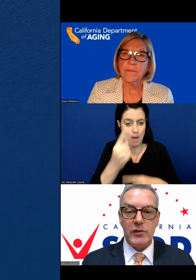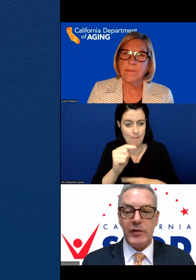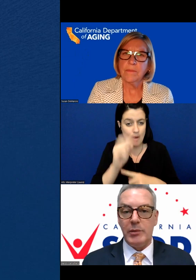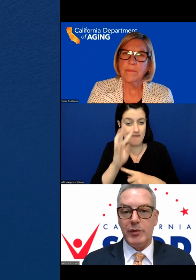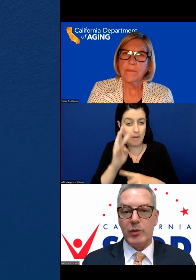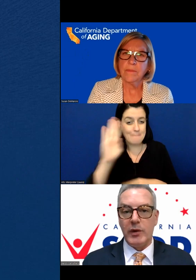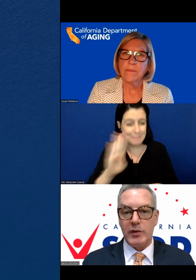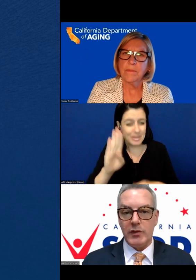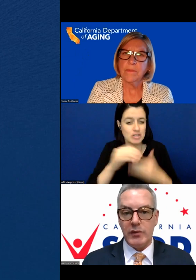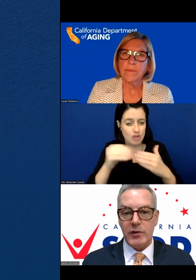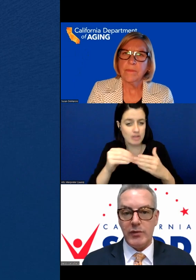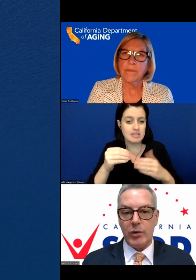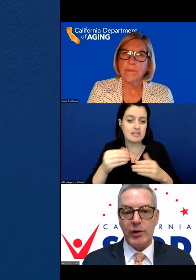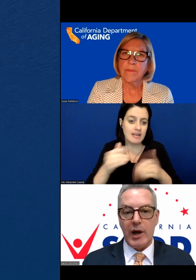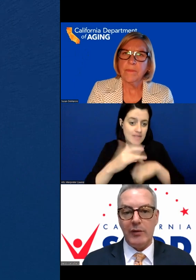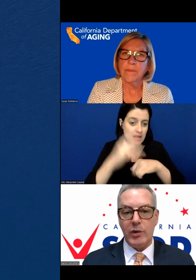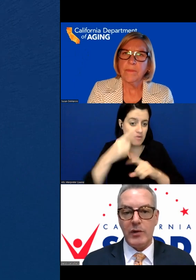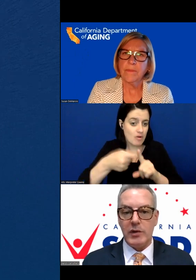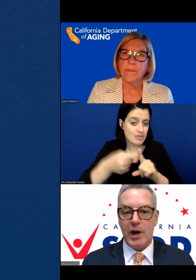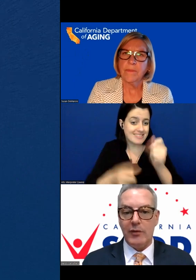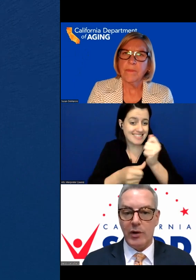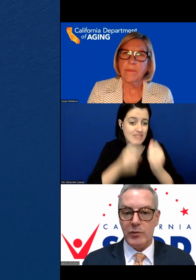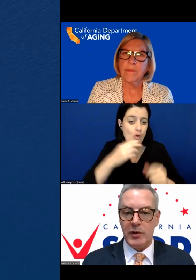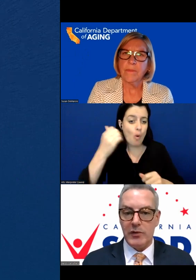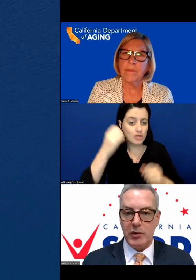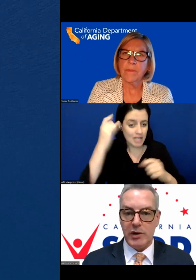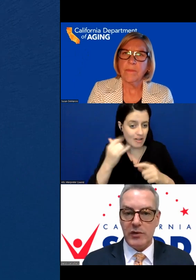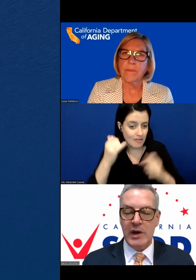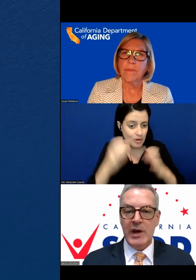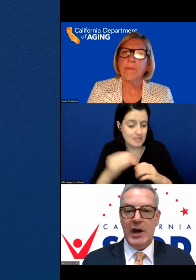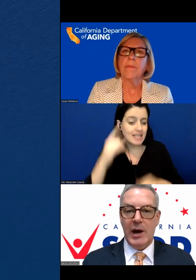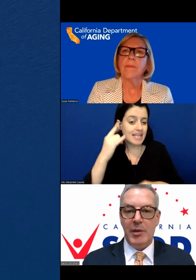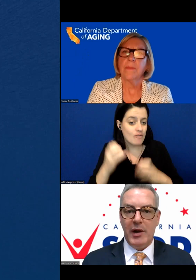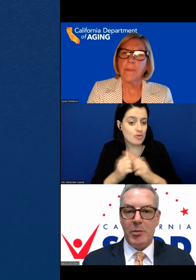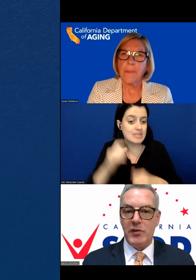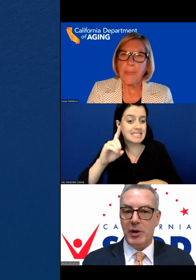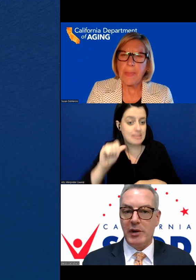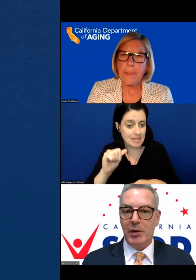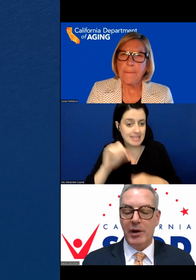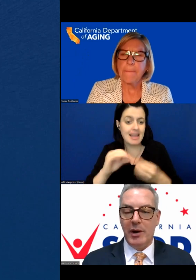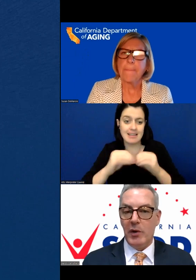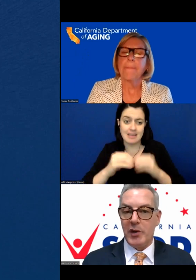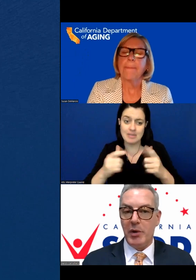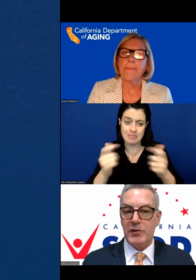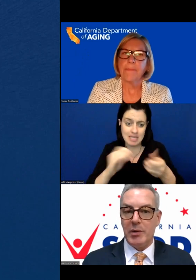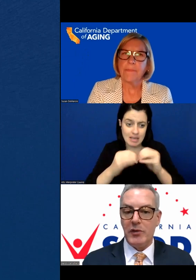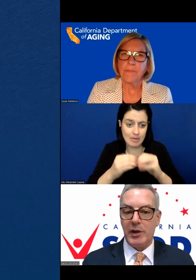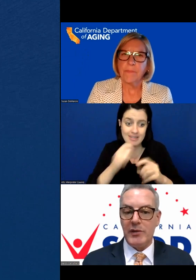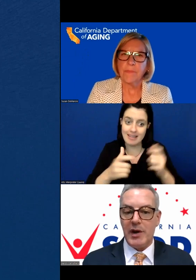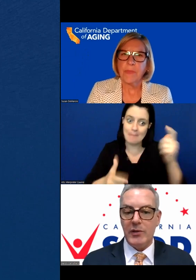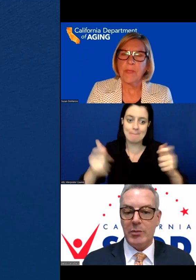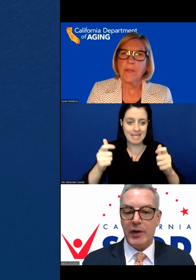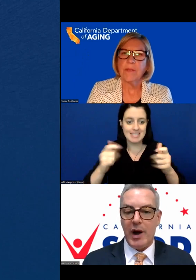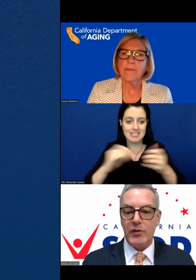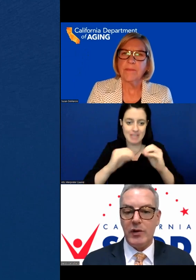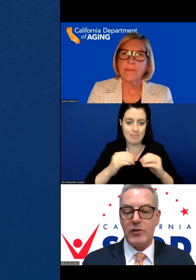billion available for rental assistance for older Californians and Californians with disabilities. That number is a big number. It wasn't the biggest number as it relates